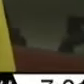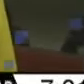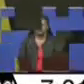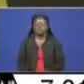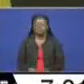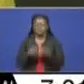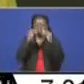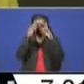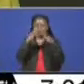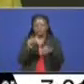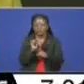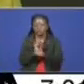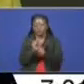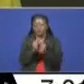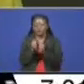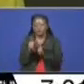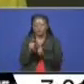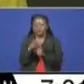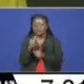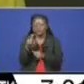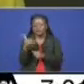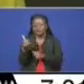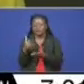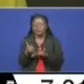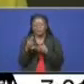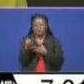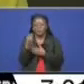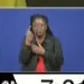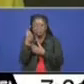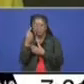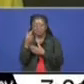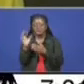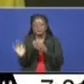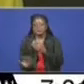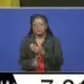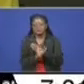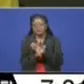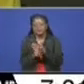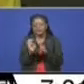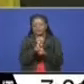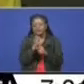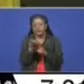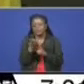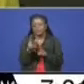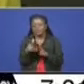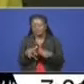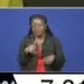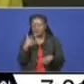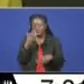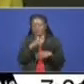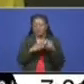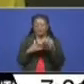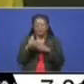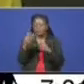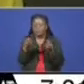Teachers work with you and they help you understand, and it's a safe environment where you feel comfortable, and there are multiple places where you sit down, you could talk with